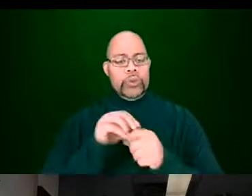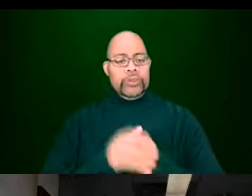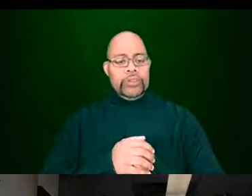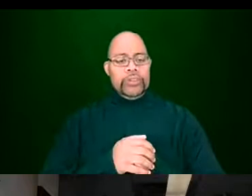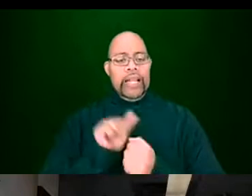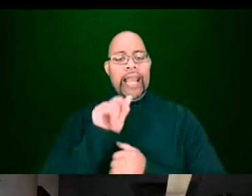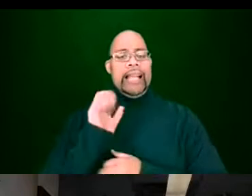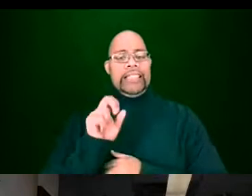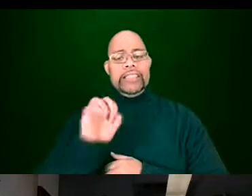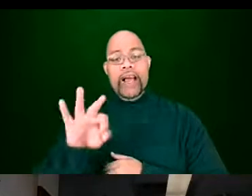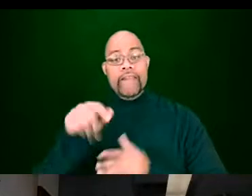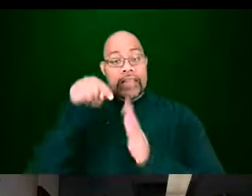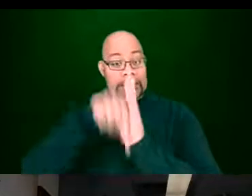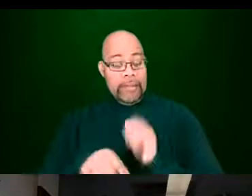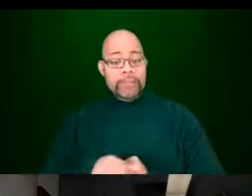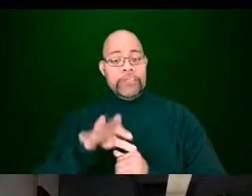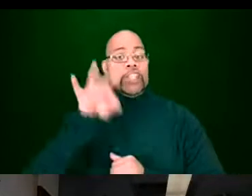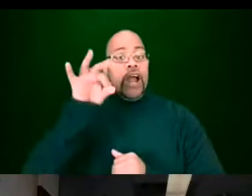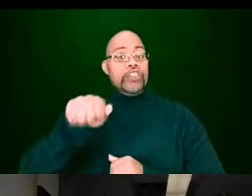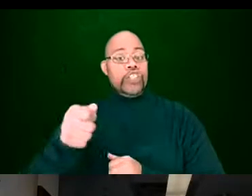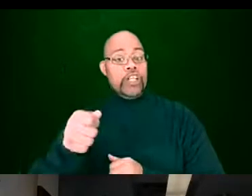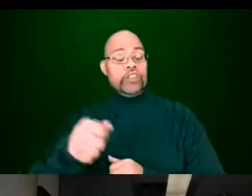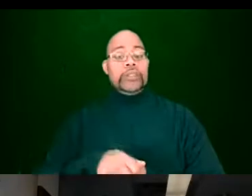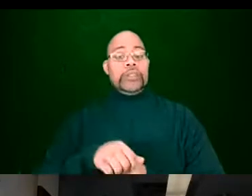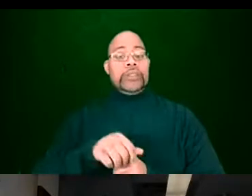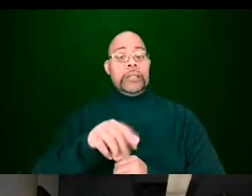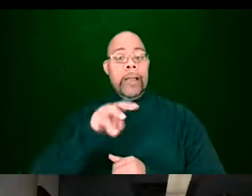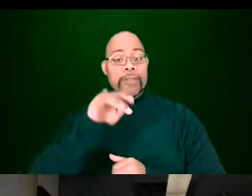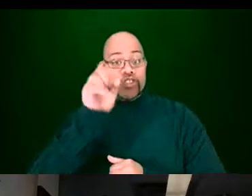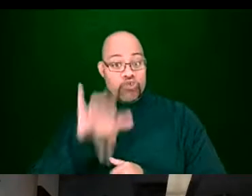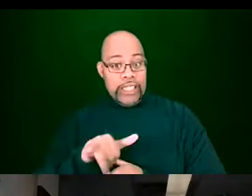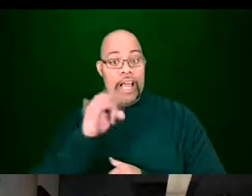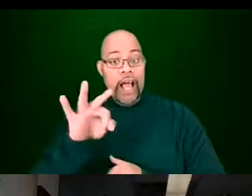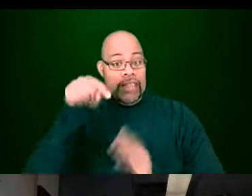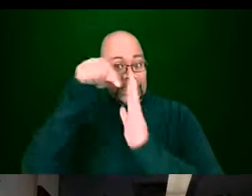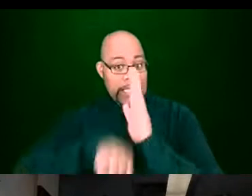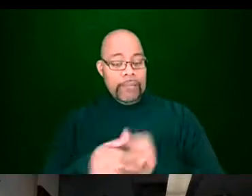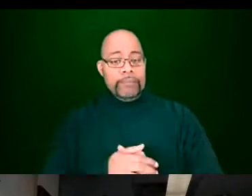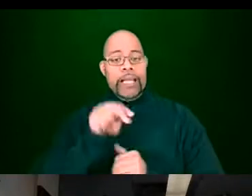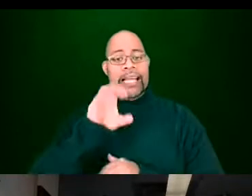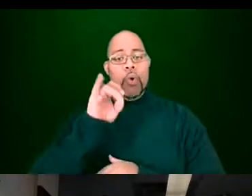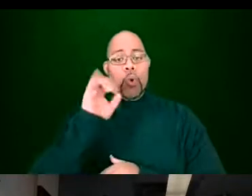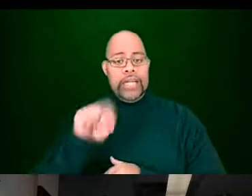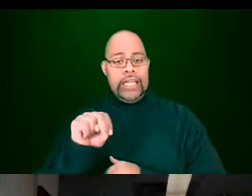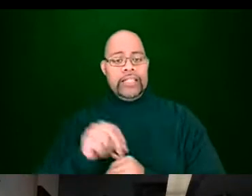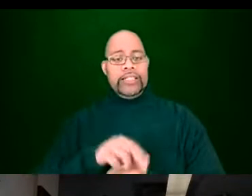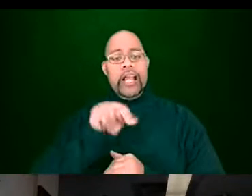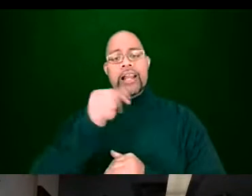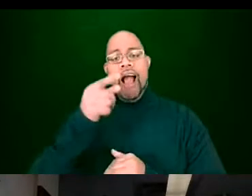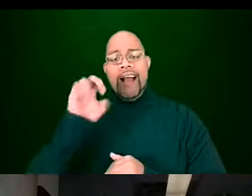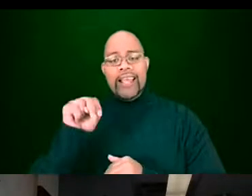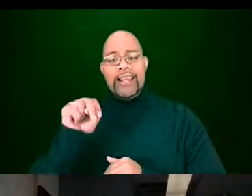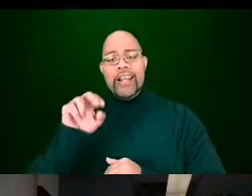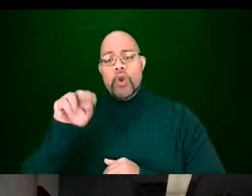Aliens of the Deep, Discovery Channel's Mysteries of the Deep, Nickelodeon's Noggin Knows, and the